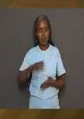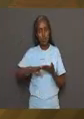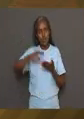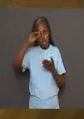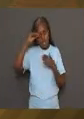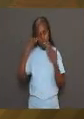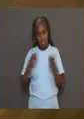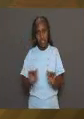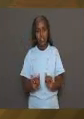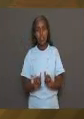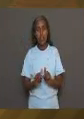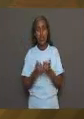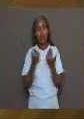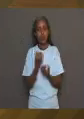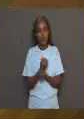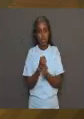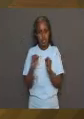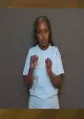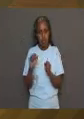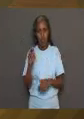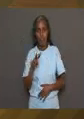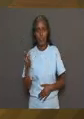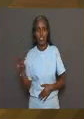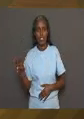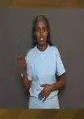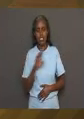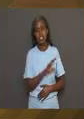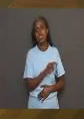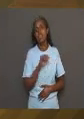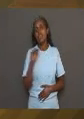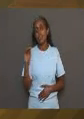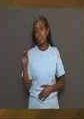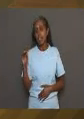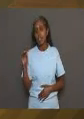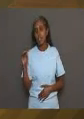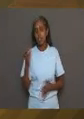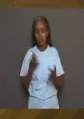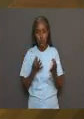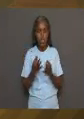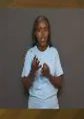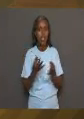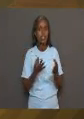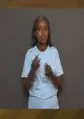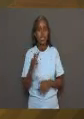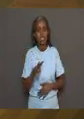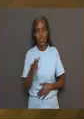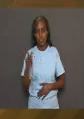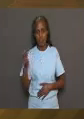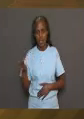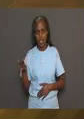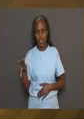learned how to resolve a vector and to express a vector